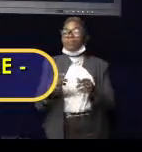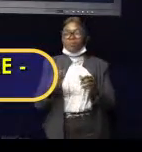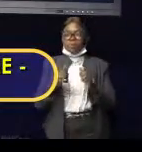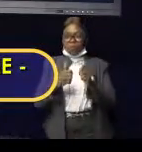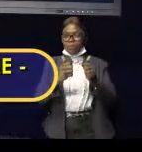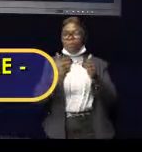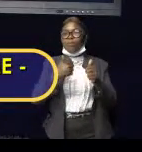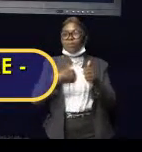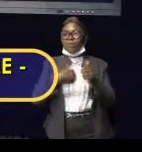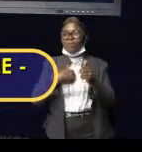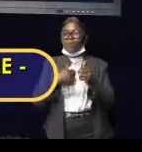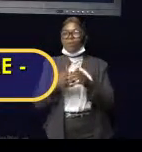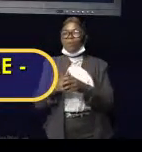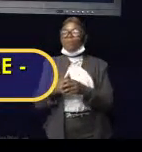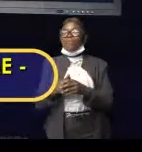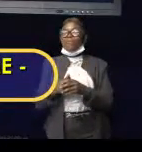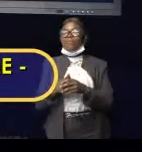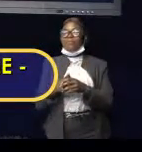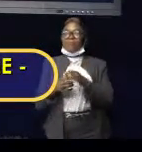me.